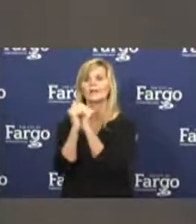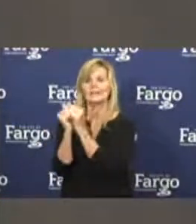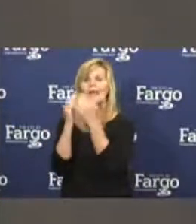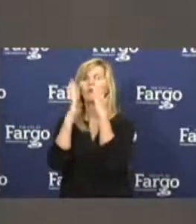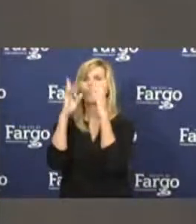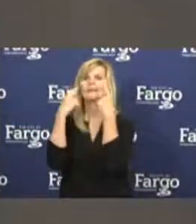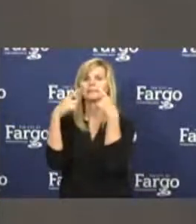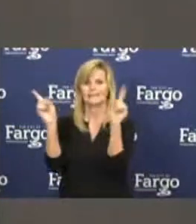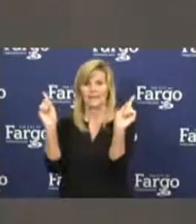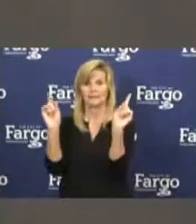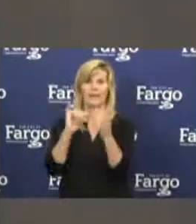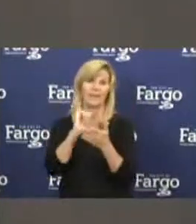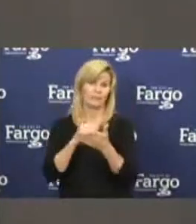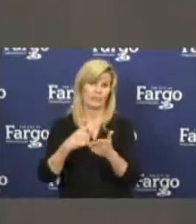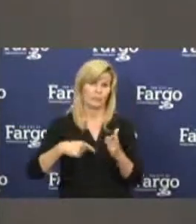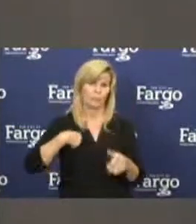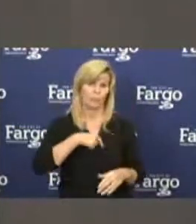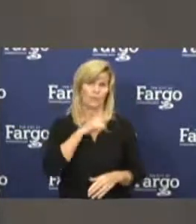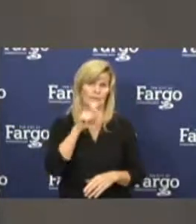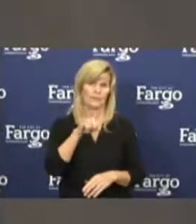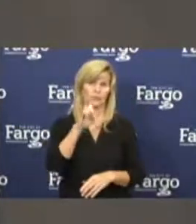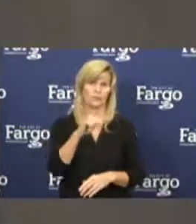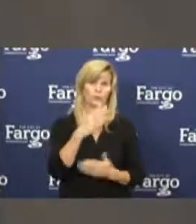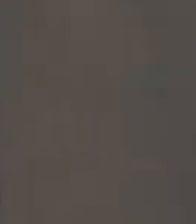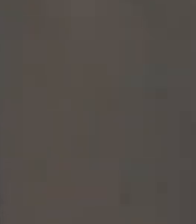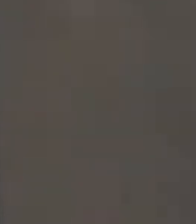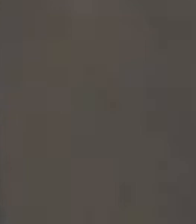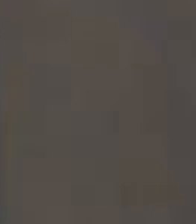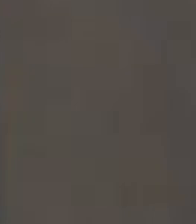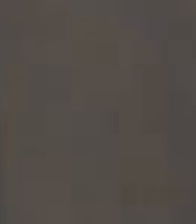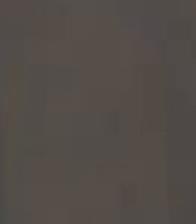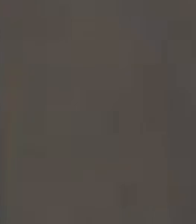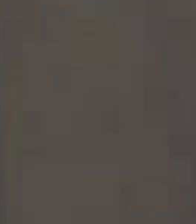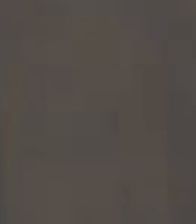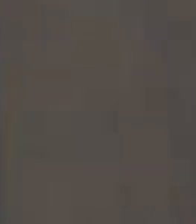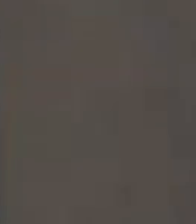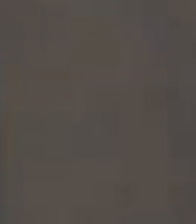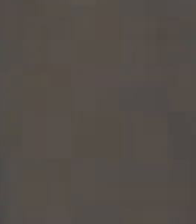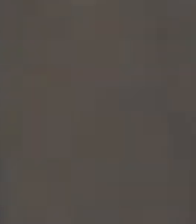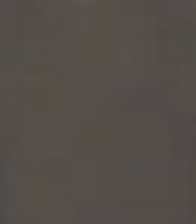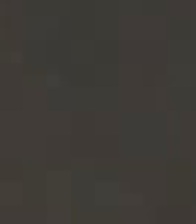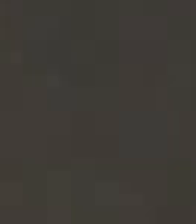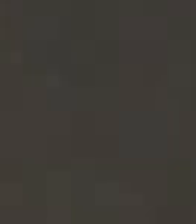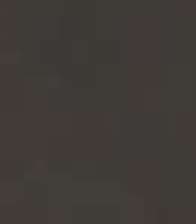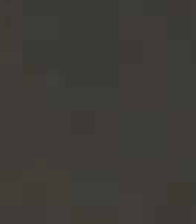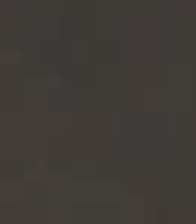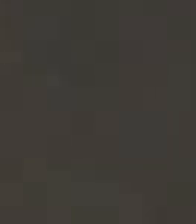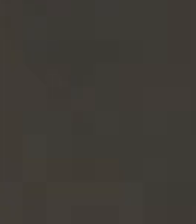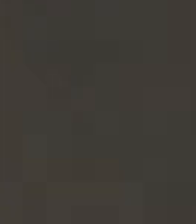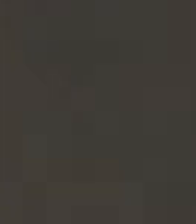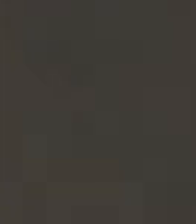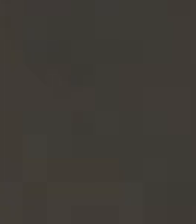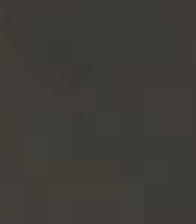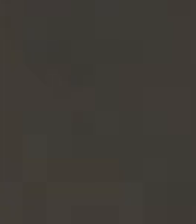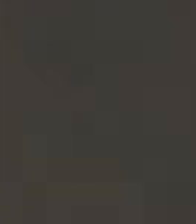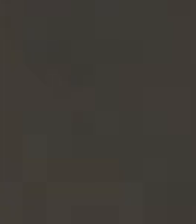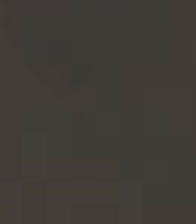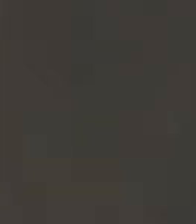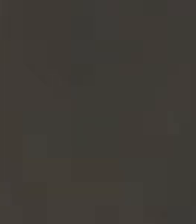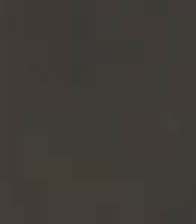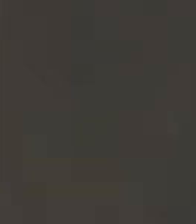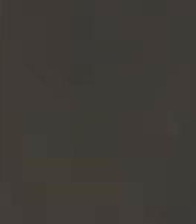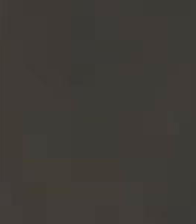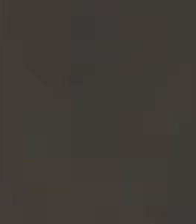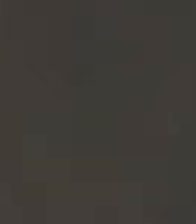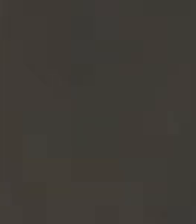And that's what it's going to take. Thank you. Thank you very much, Desi. Our next speaker is North Dakota Department of